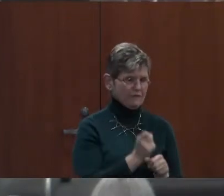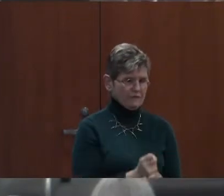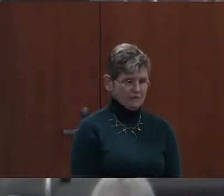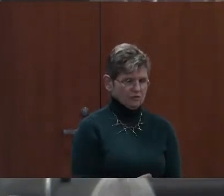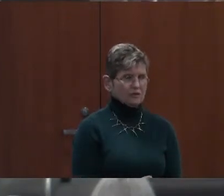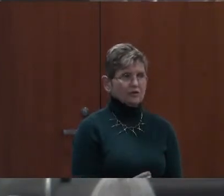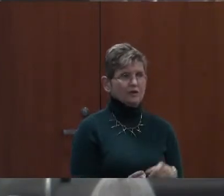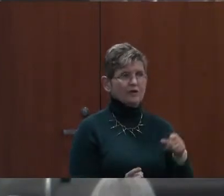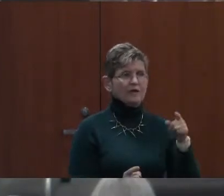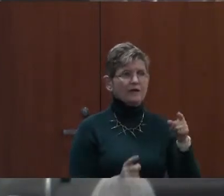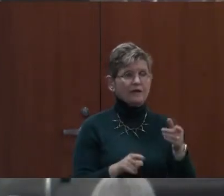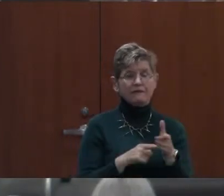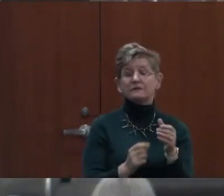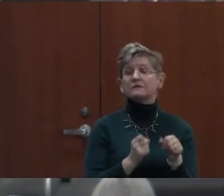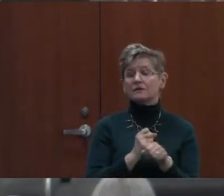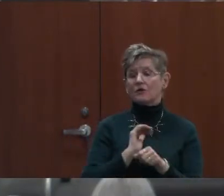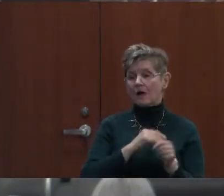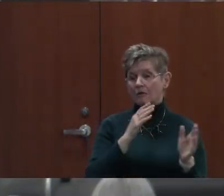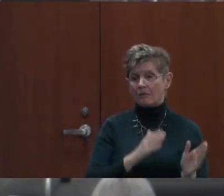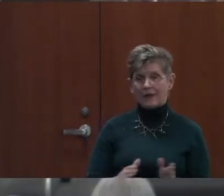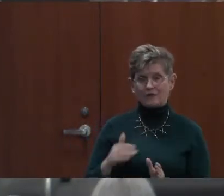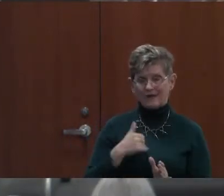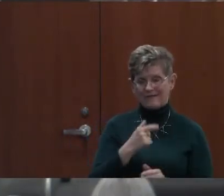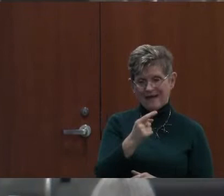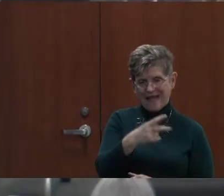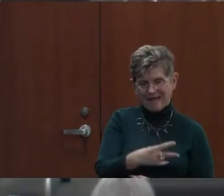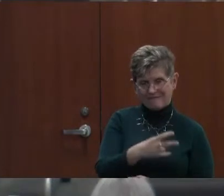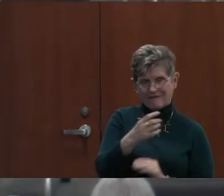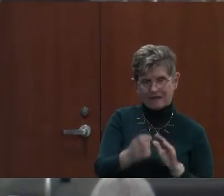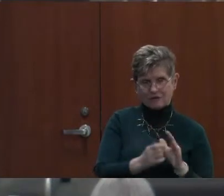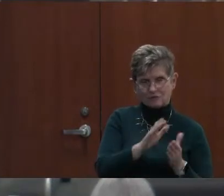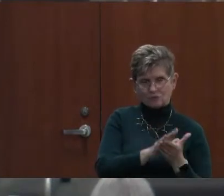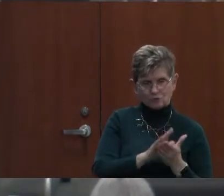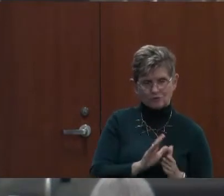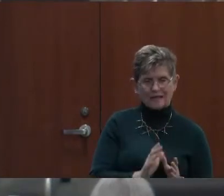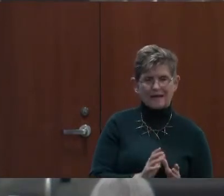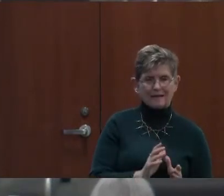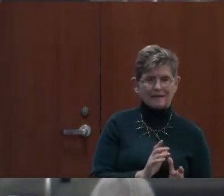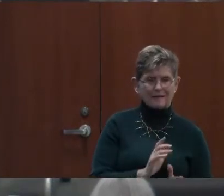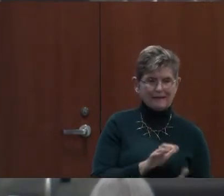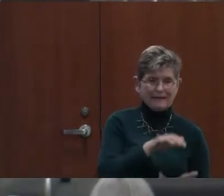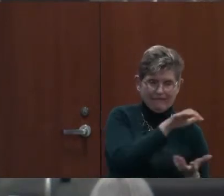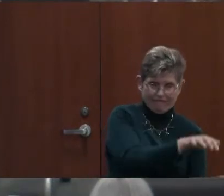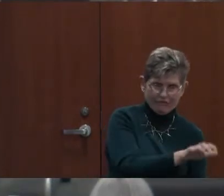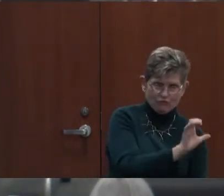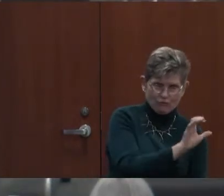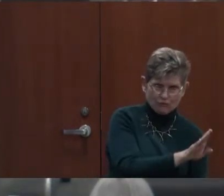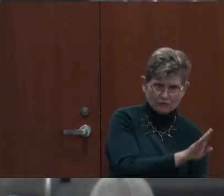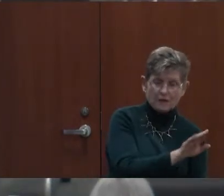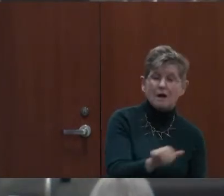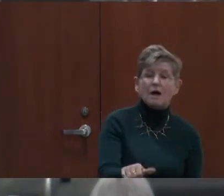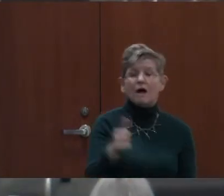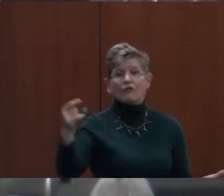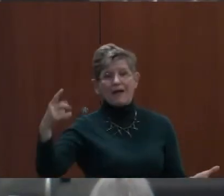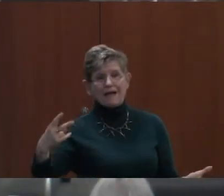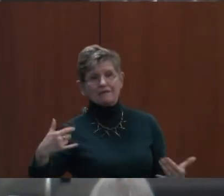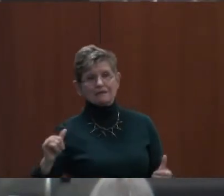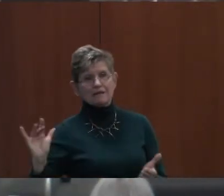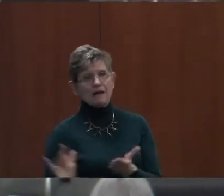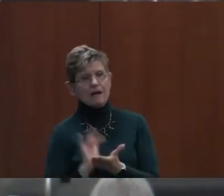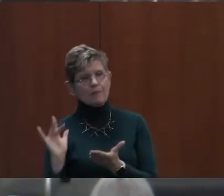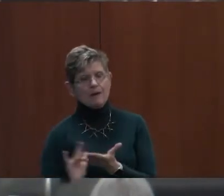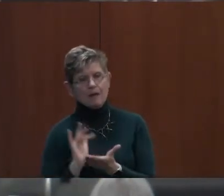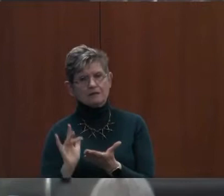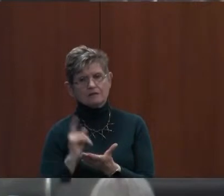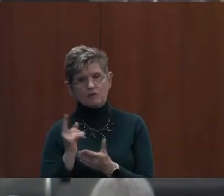year, the plan is to take about half of the elementary schools and give them Chromebooks. So the other half of the elementary schools will still be on iPads